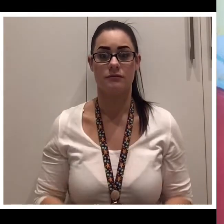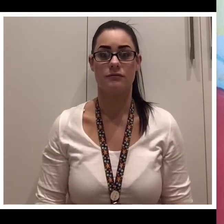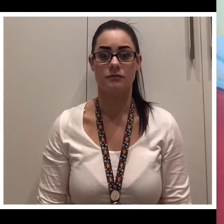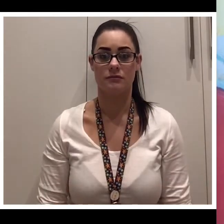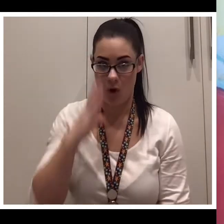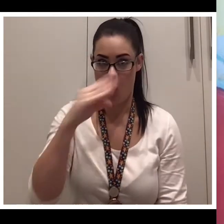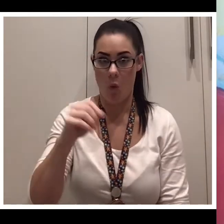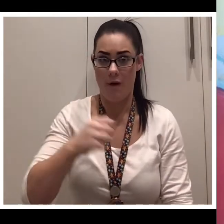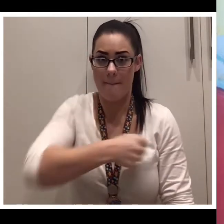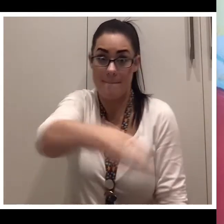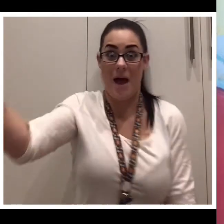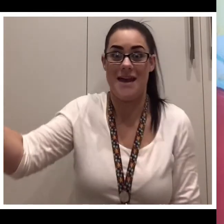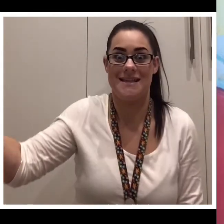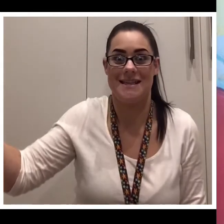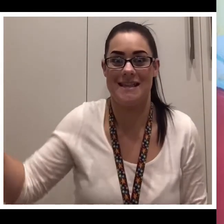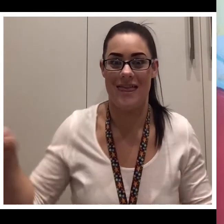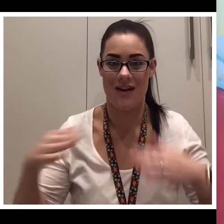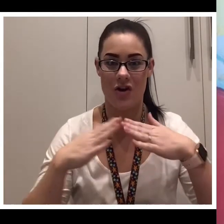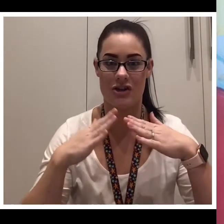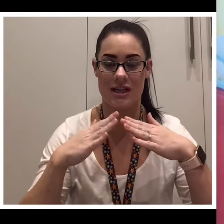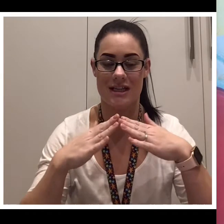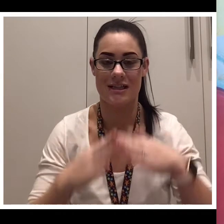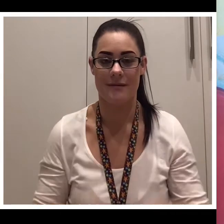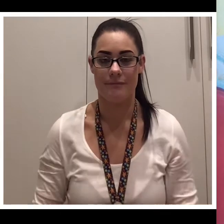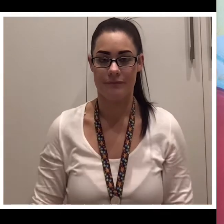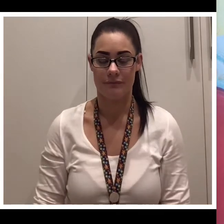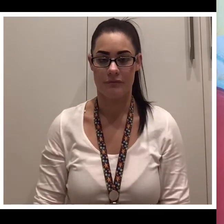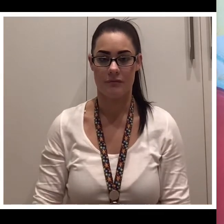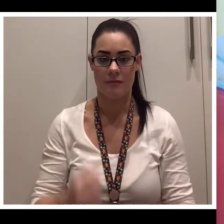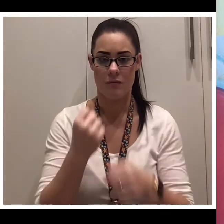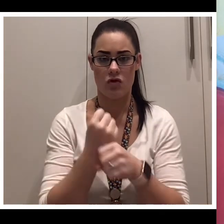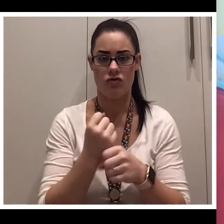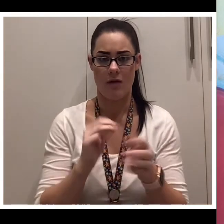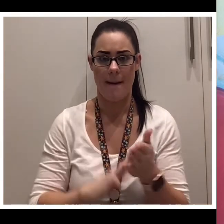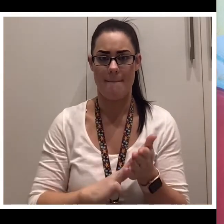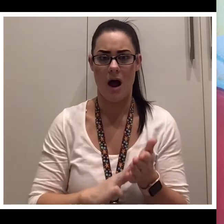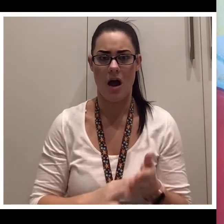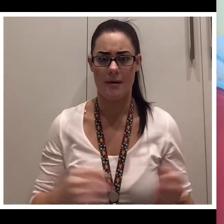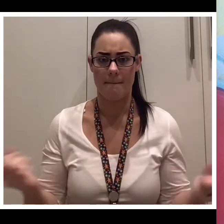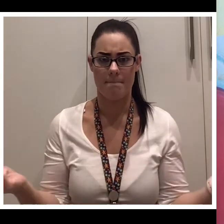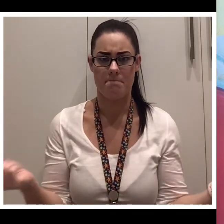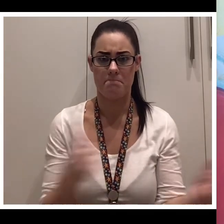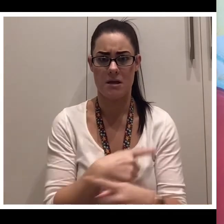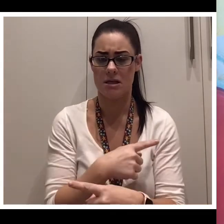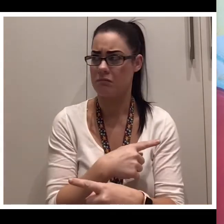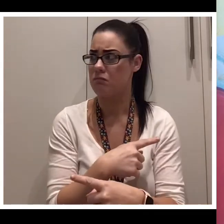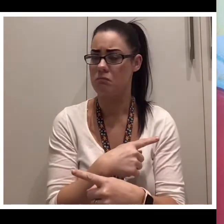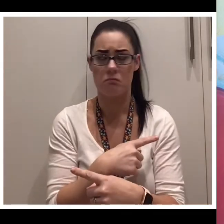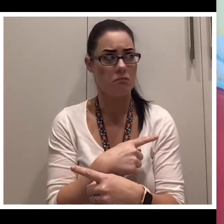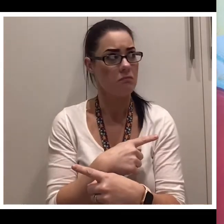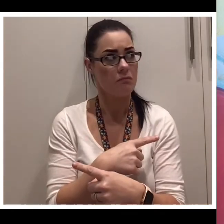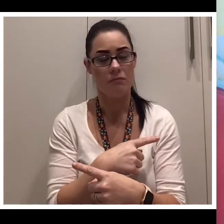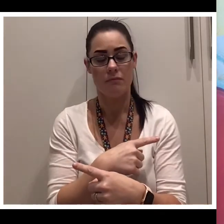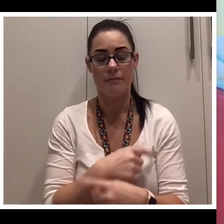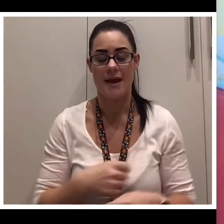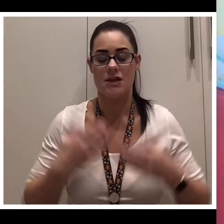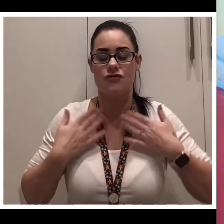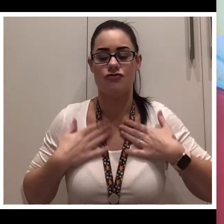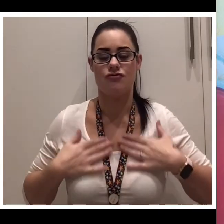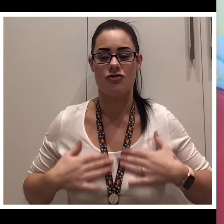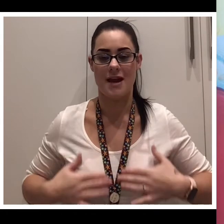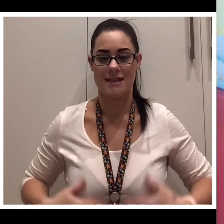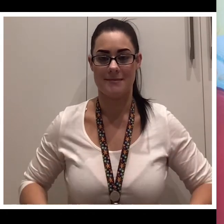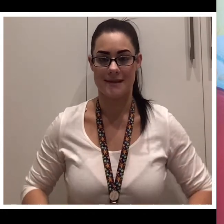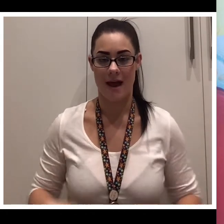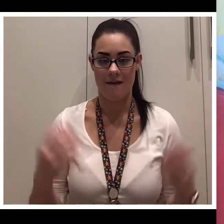The wolf burst into the cottage, but Grandma was nowhere to be seen. So he